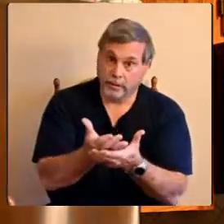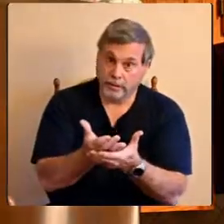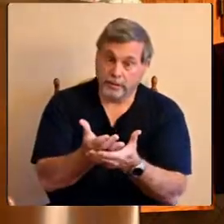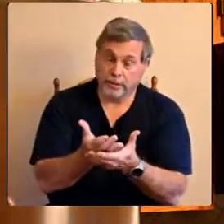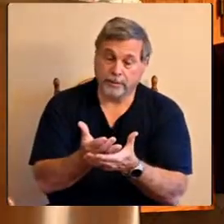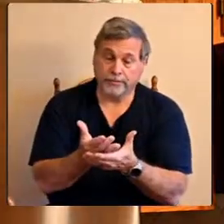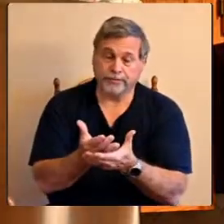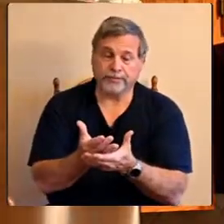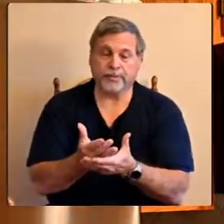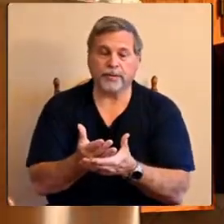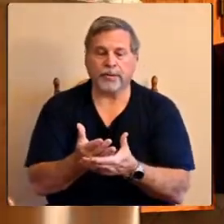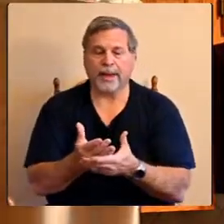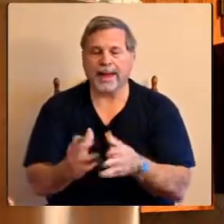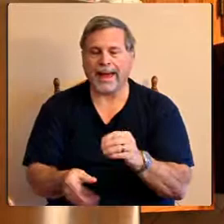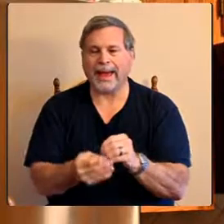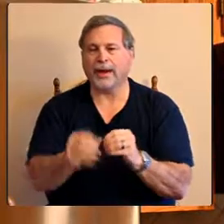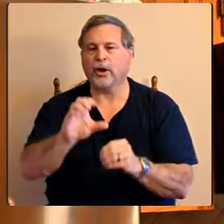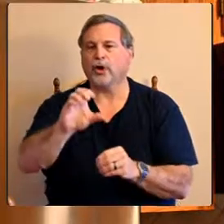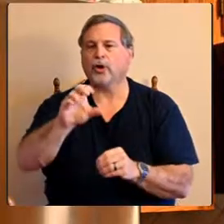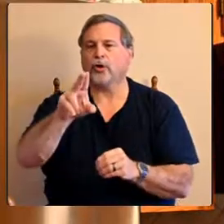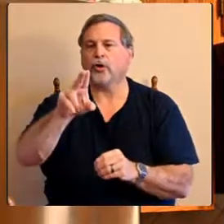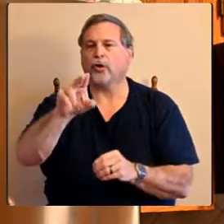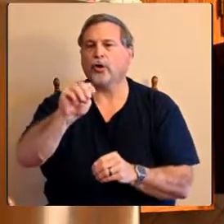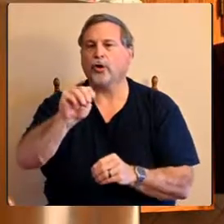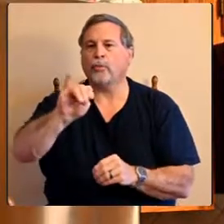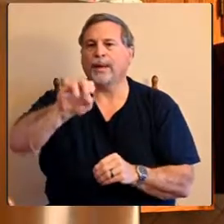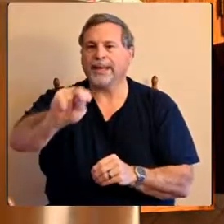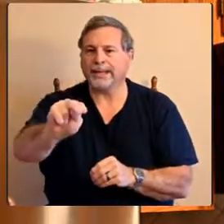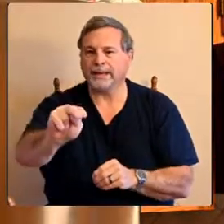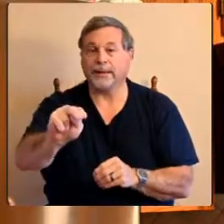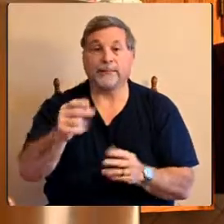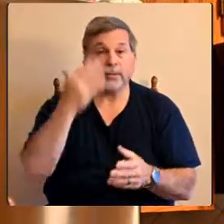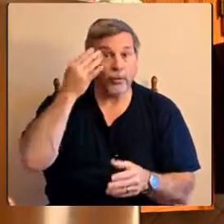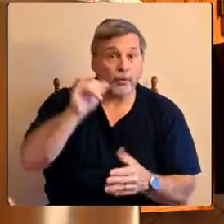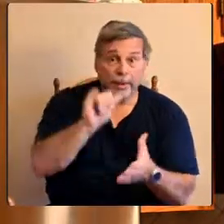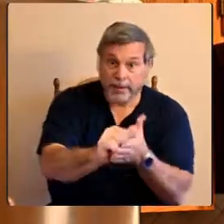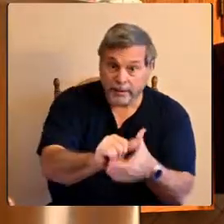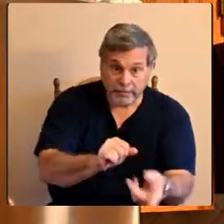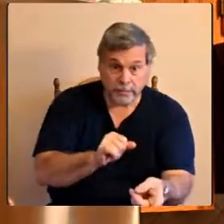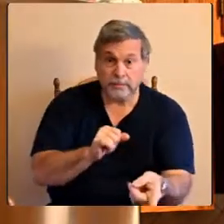too. So we're going to put a little bit of cumin powder. Now if you don't know about cumin,